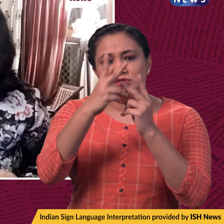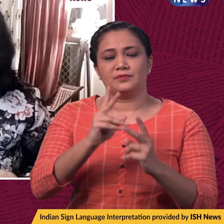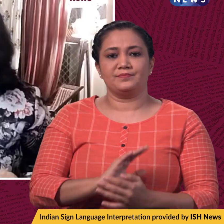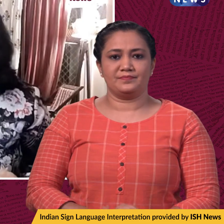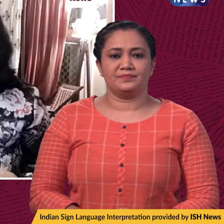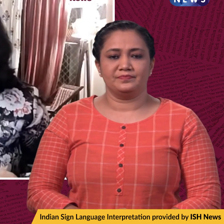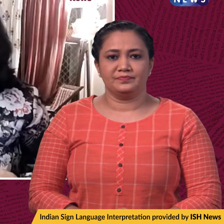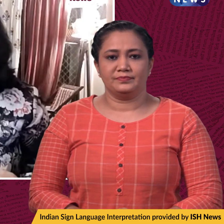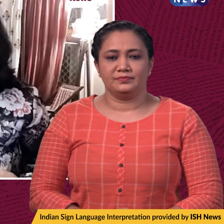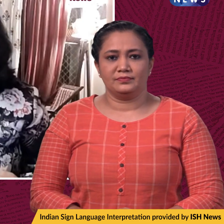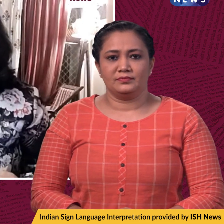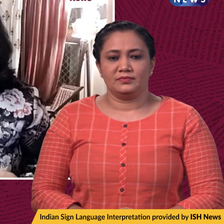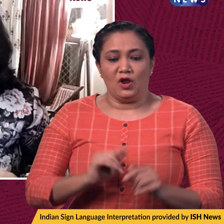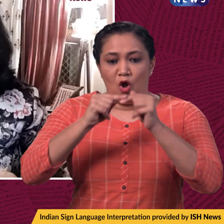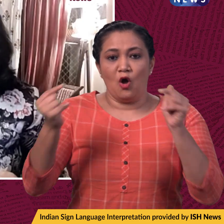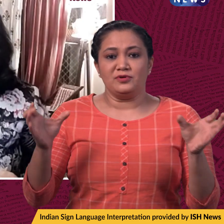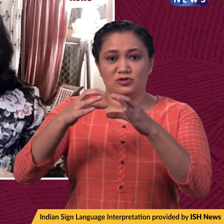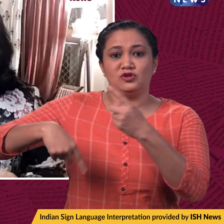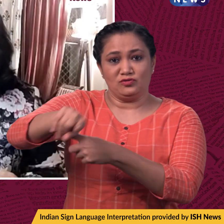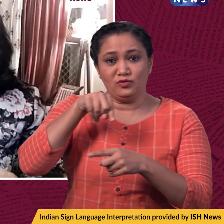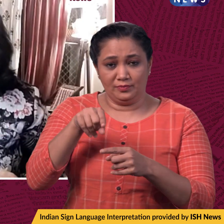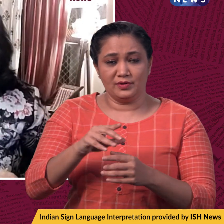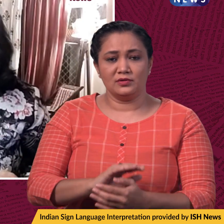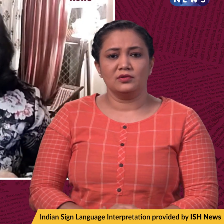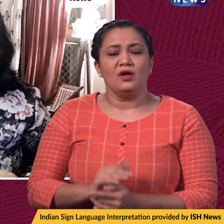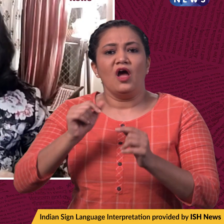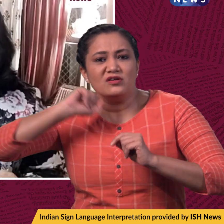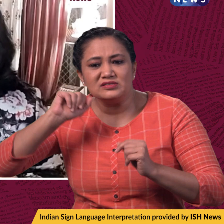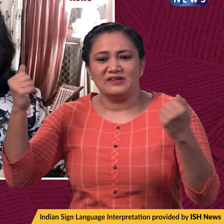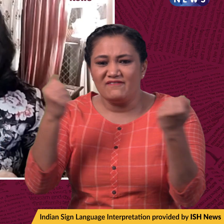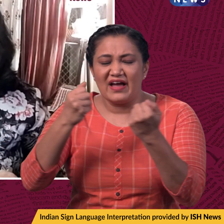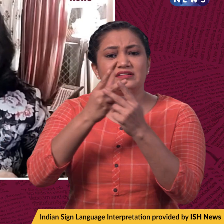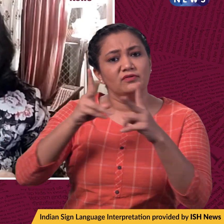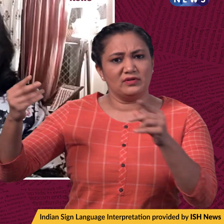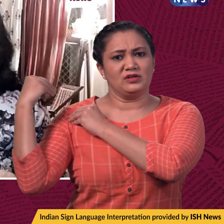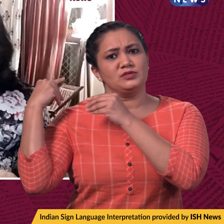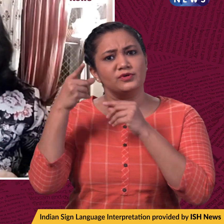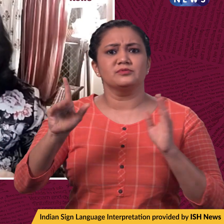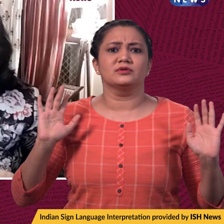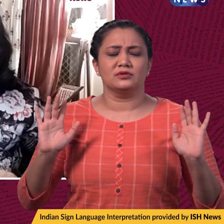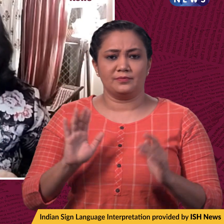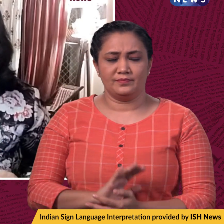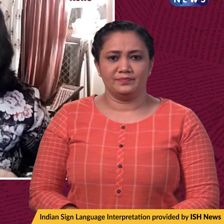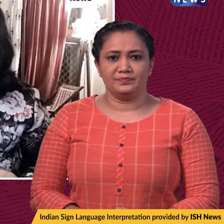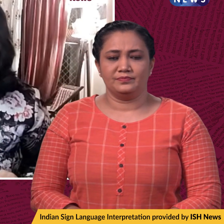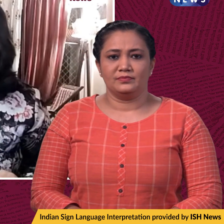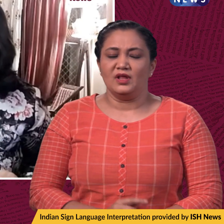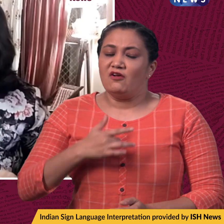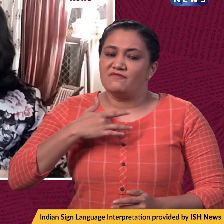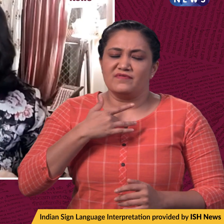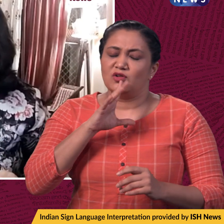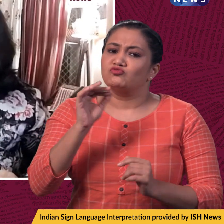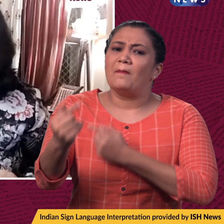end quote. Now, claiming the opposition party was behind the violence in the country, he also said that this